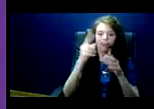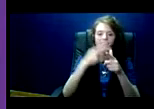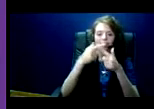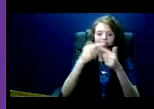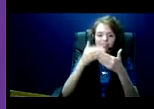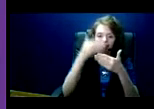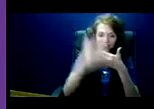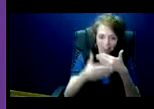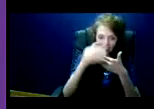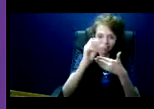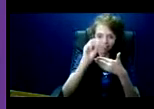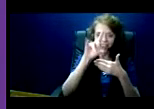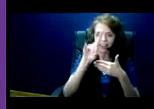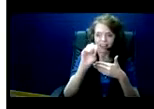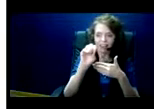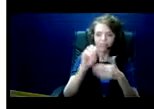And